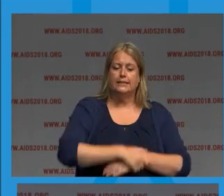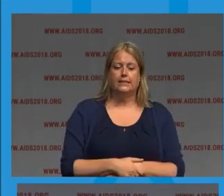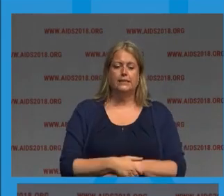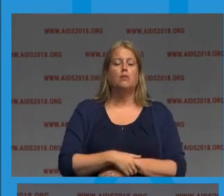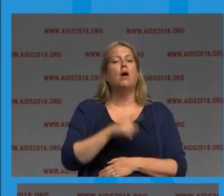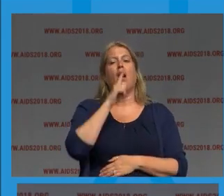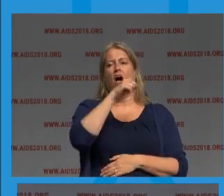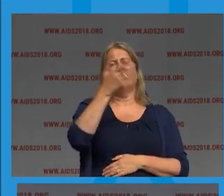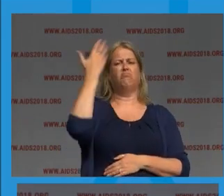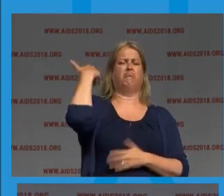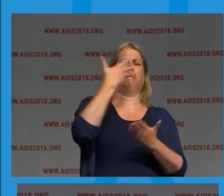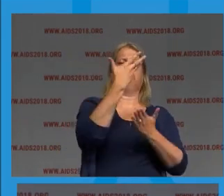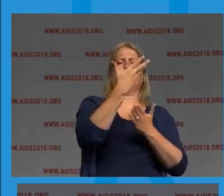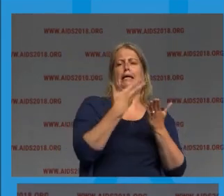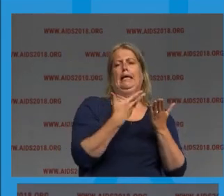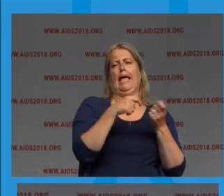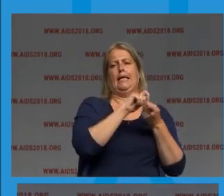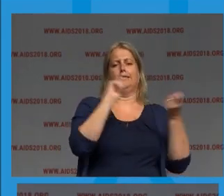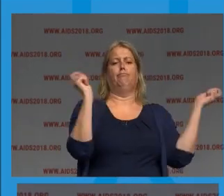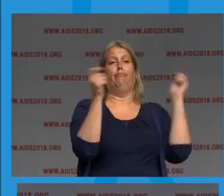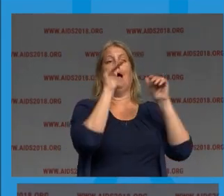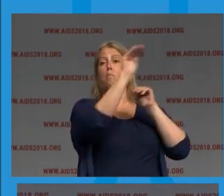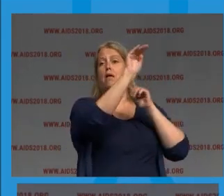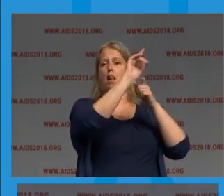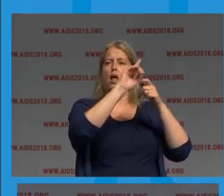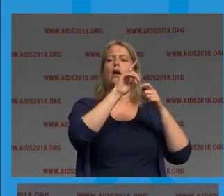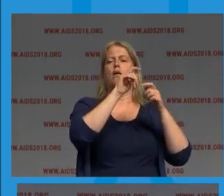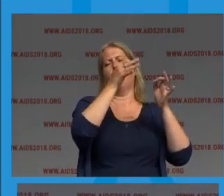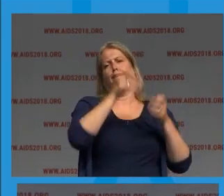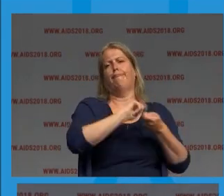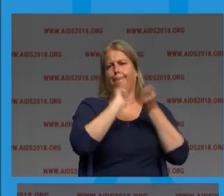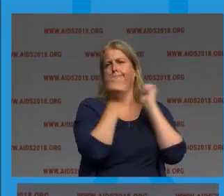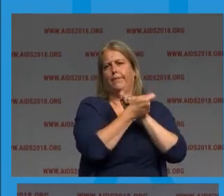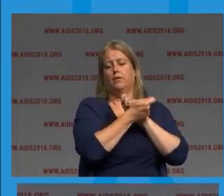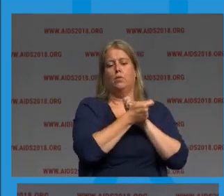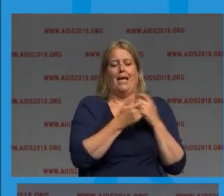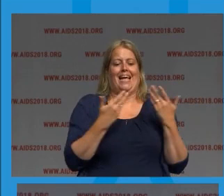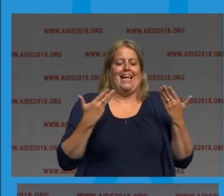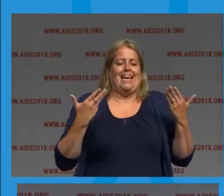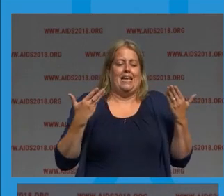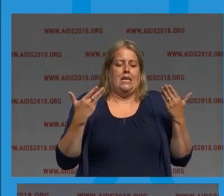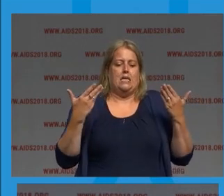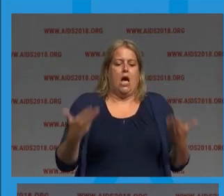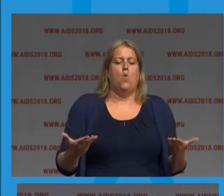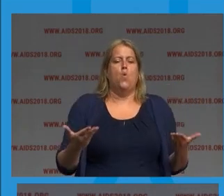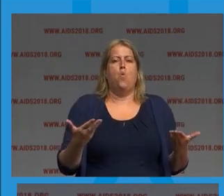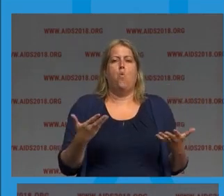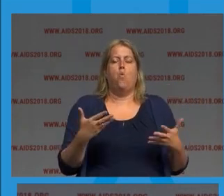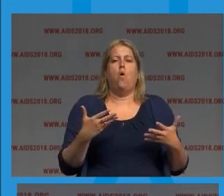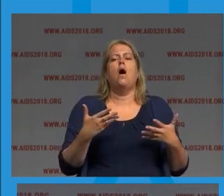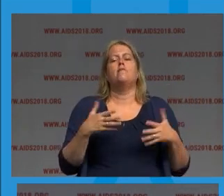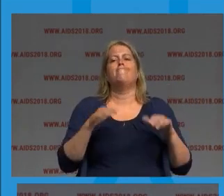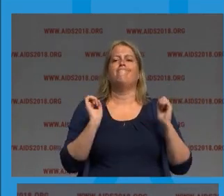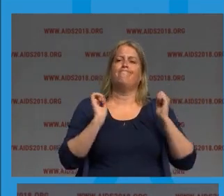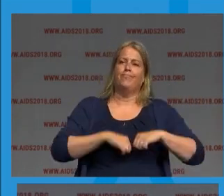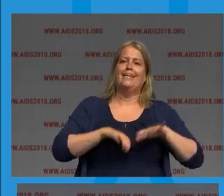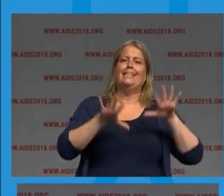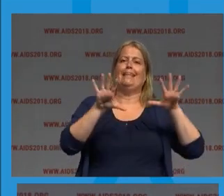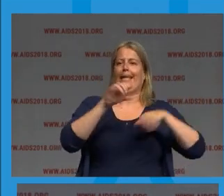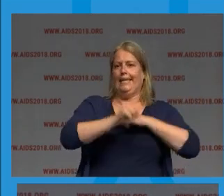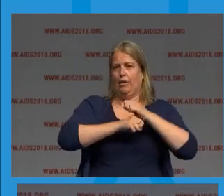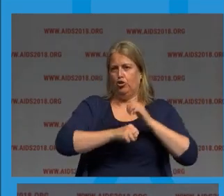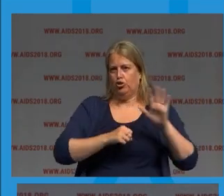case was overturned under appeal, and he's now has agreed to a plea bargain of 10